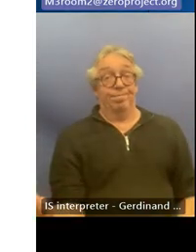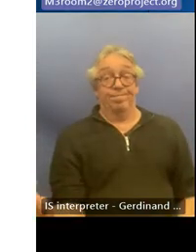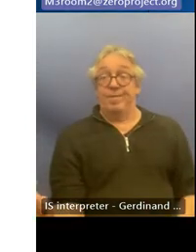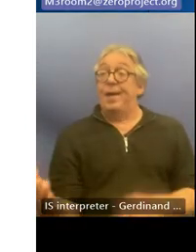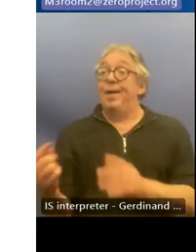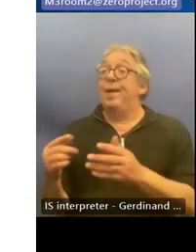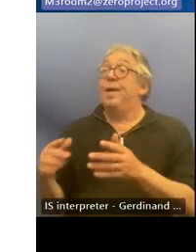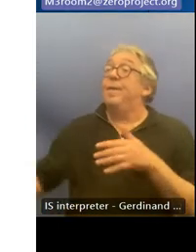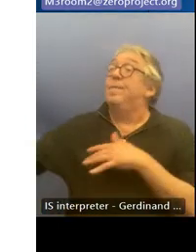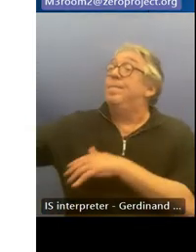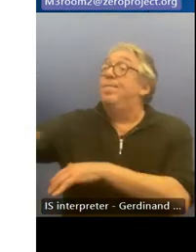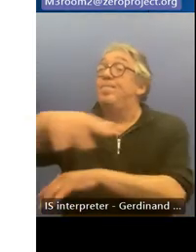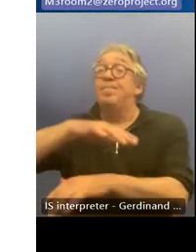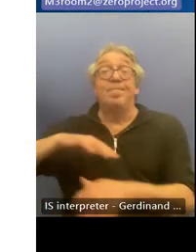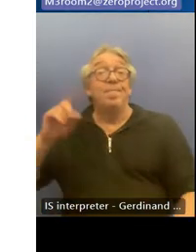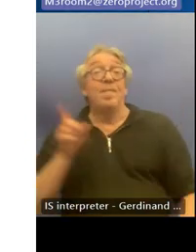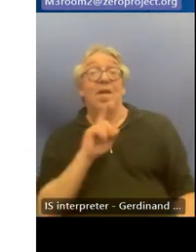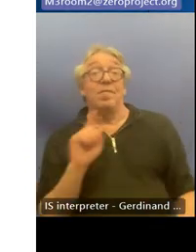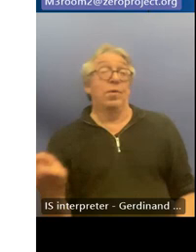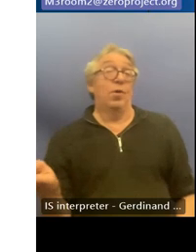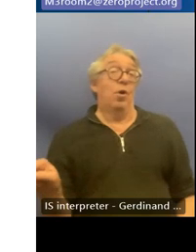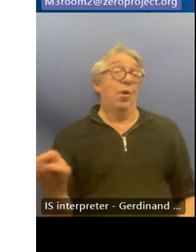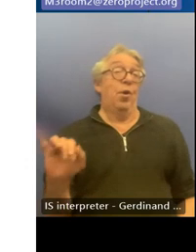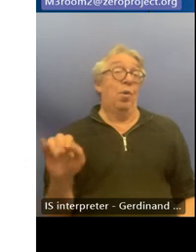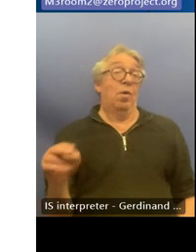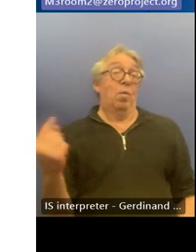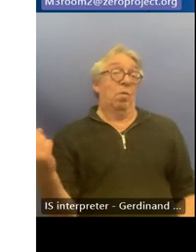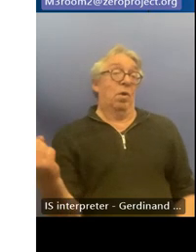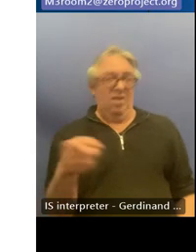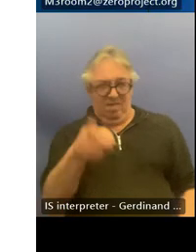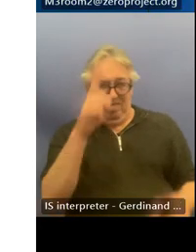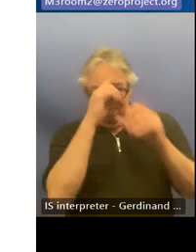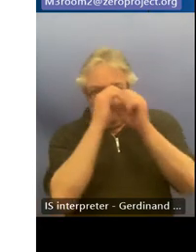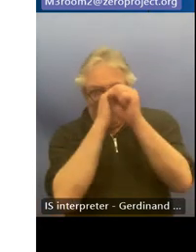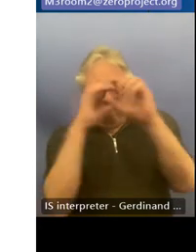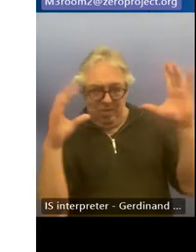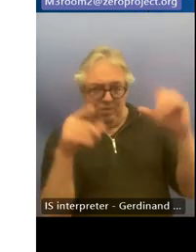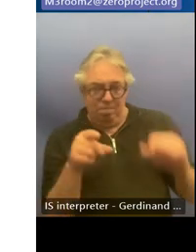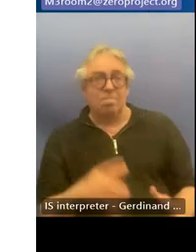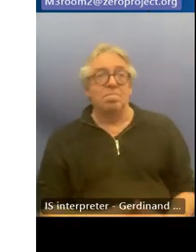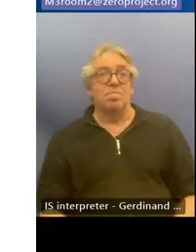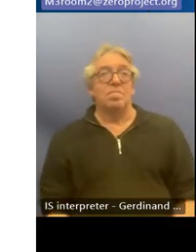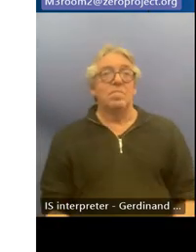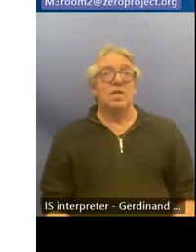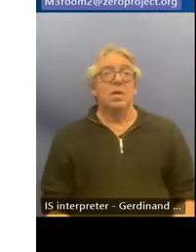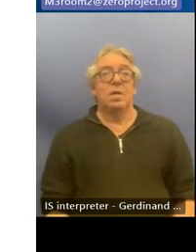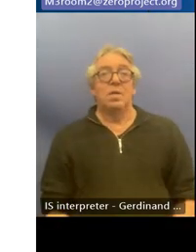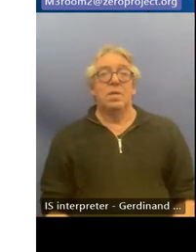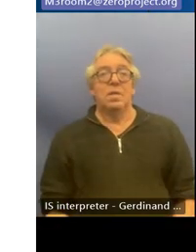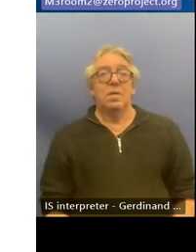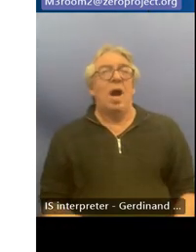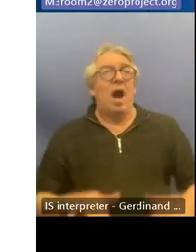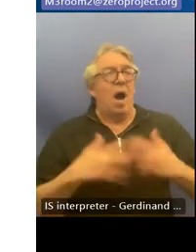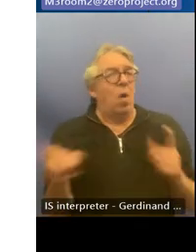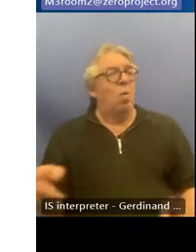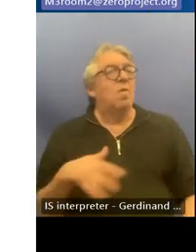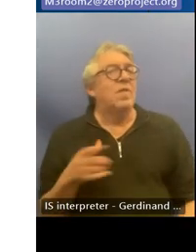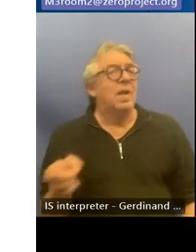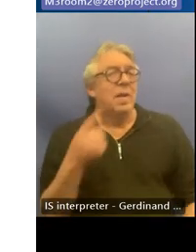So please take a moment to think about this. what he felt about it. I'm